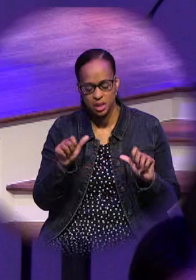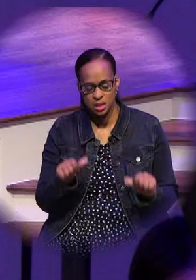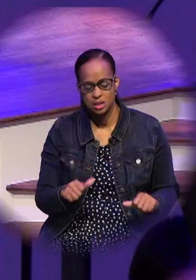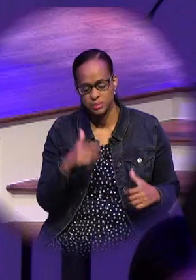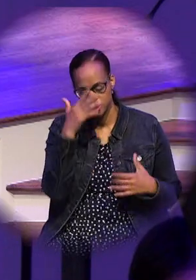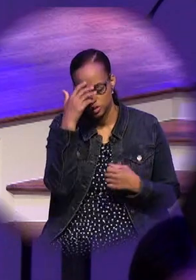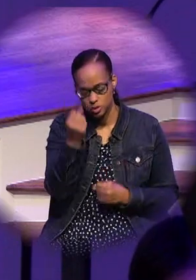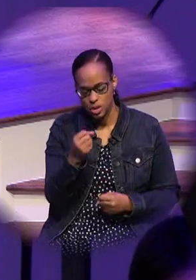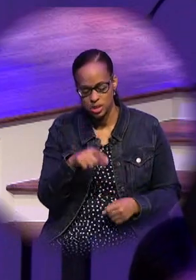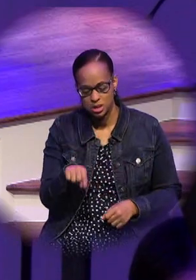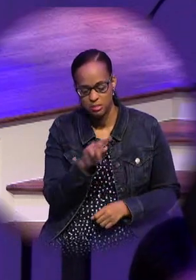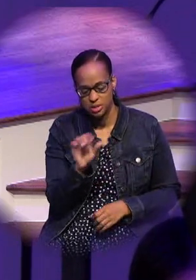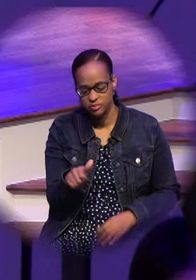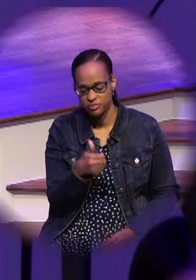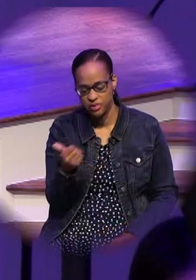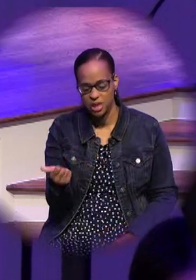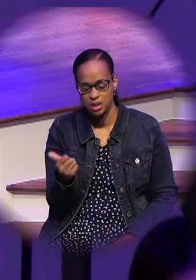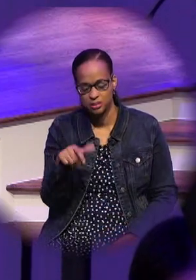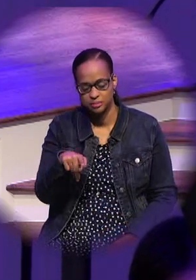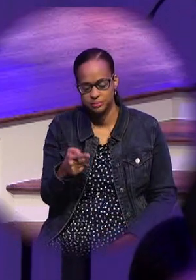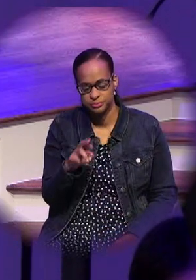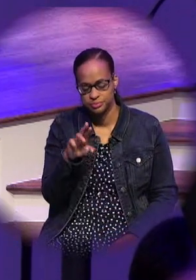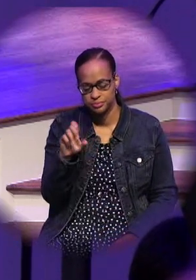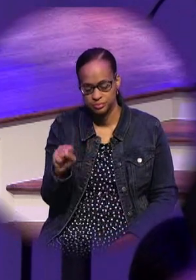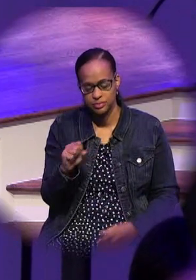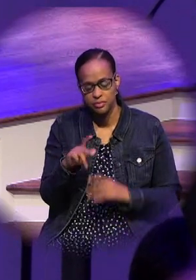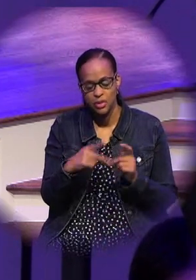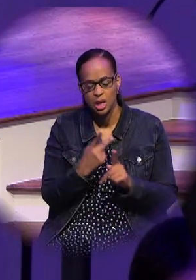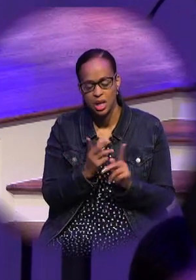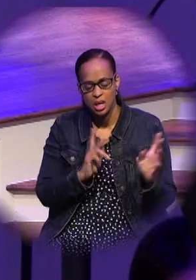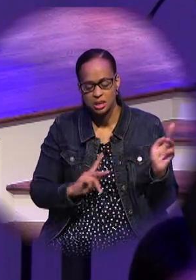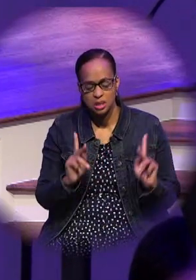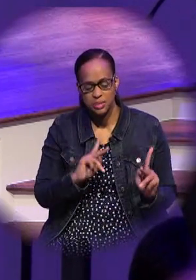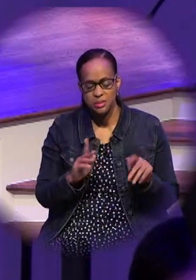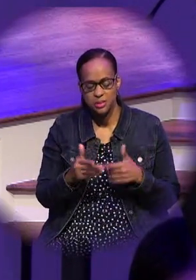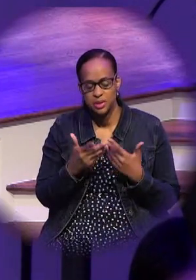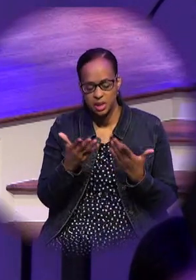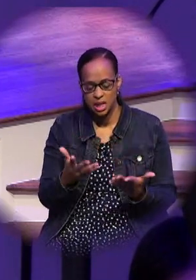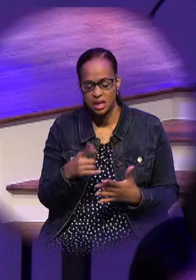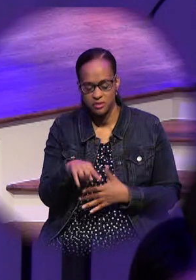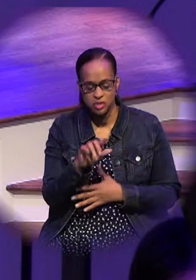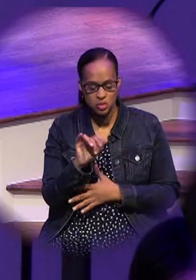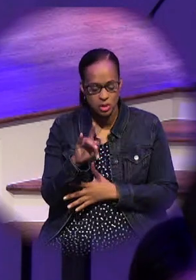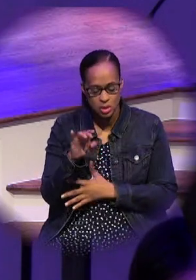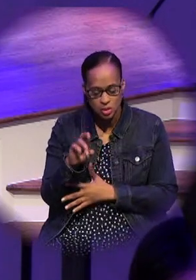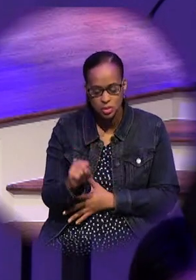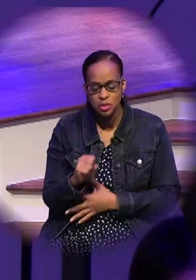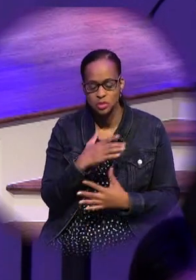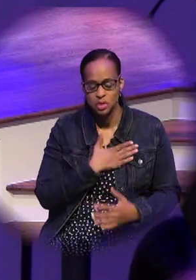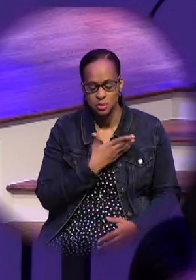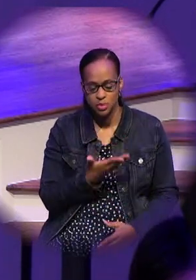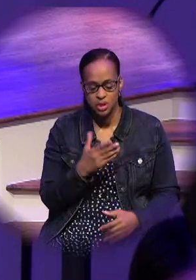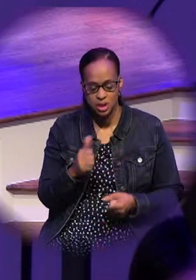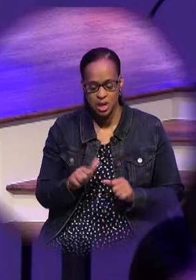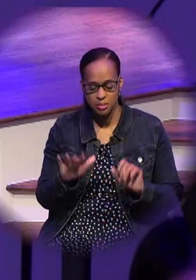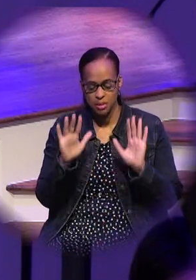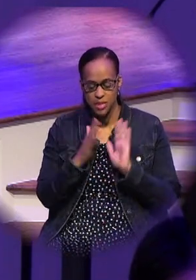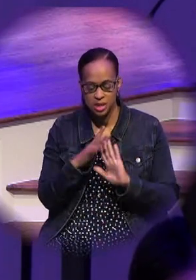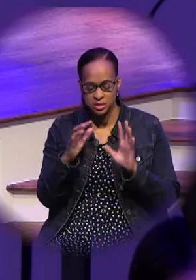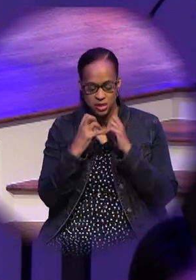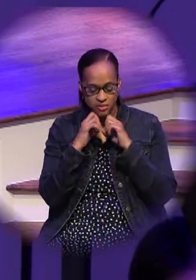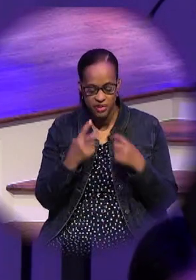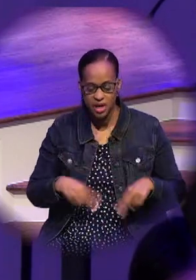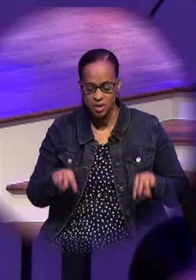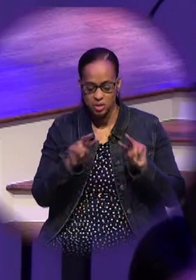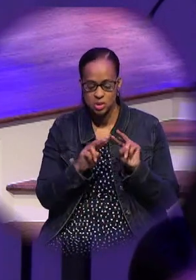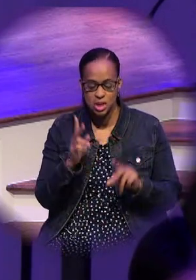trust in, his fellow Pharisees, they became the very kinds of people they hated, colluders and people who were willing to compromise their values, all because they